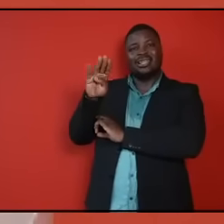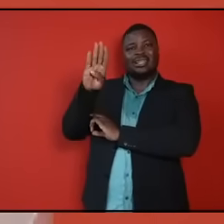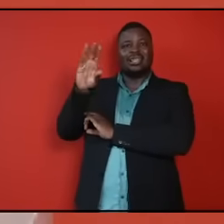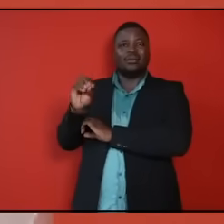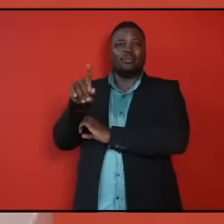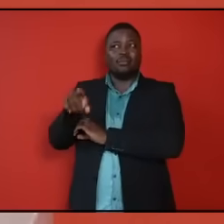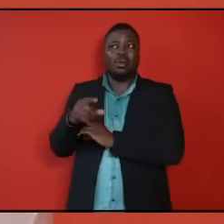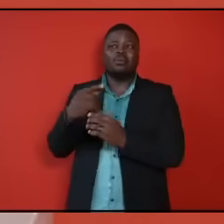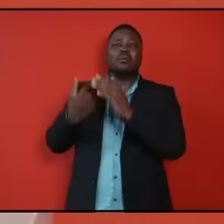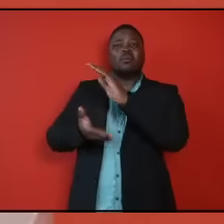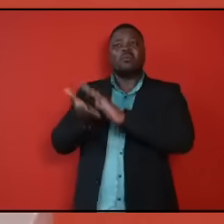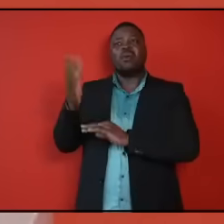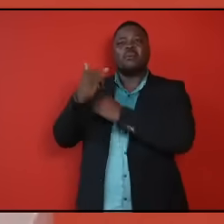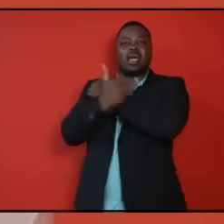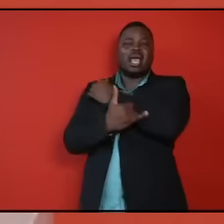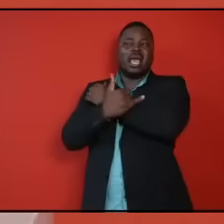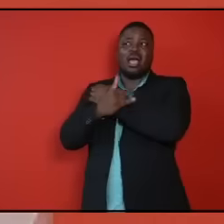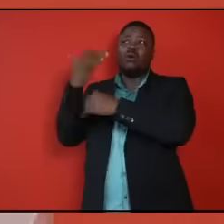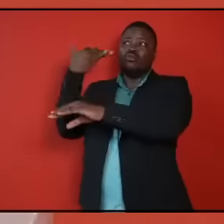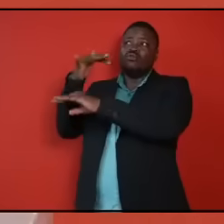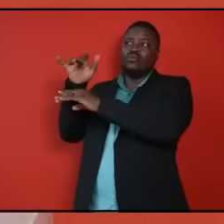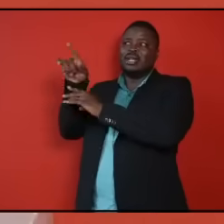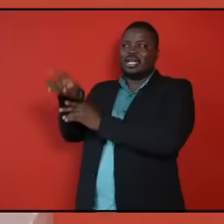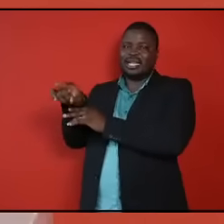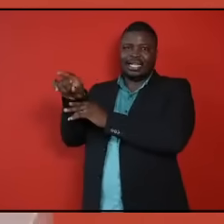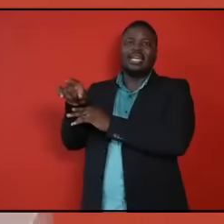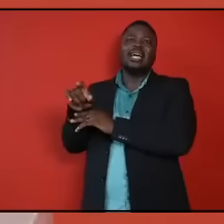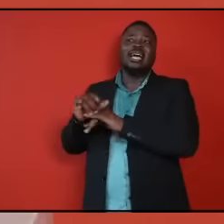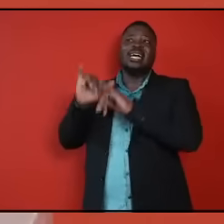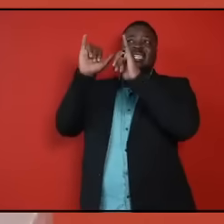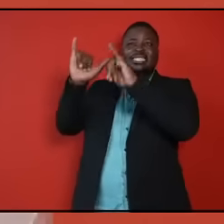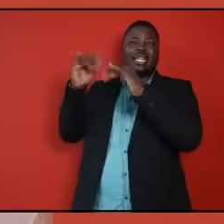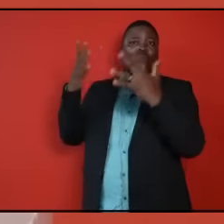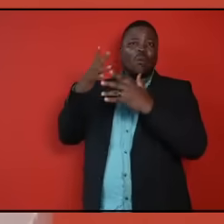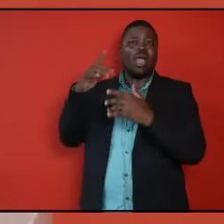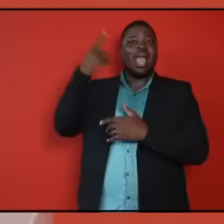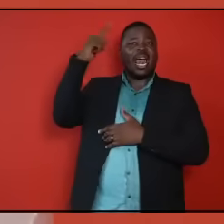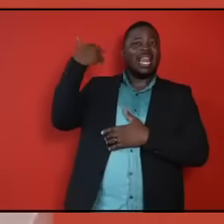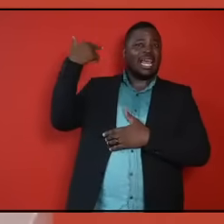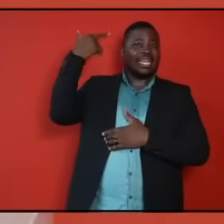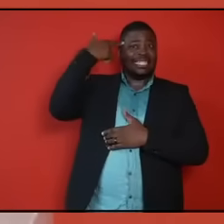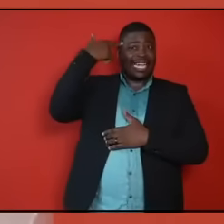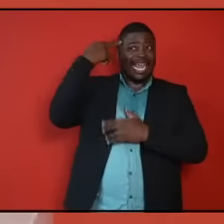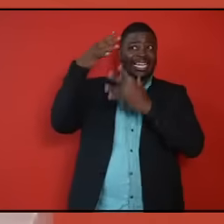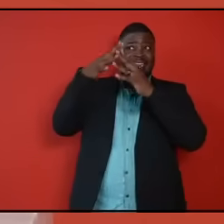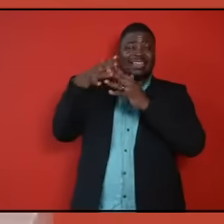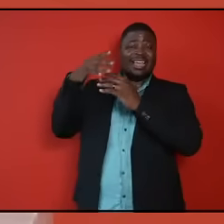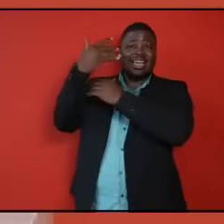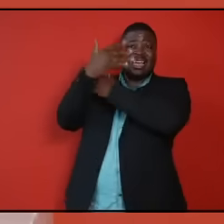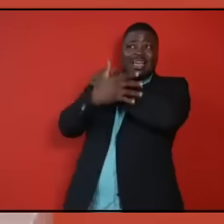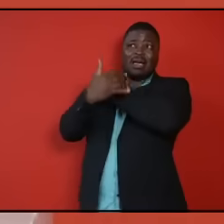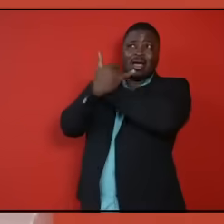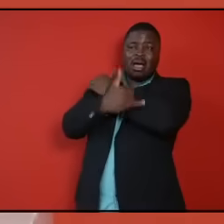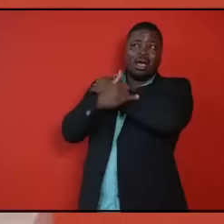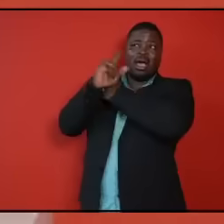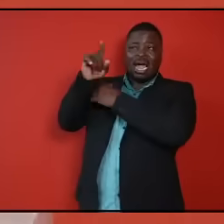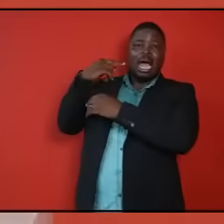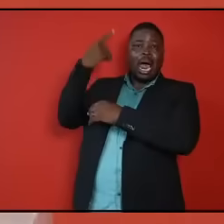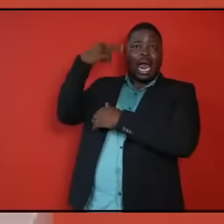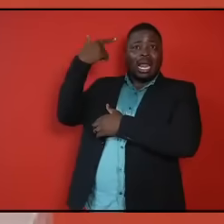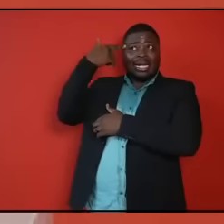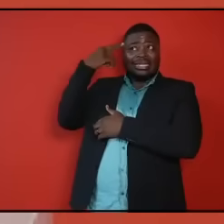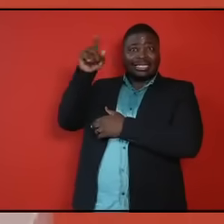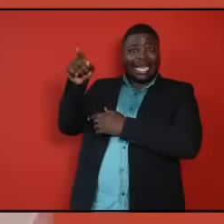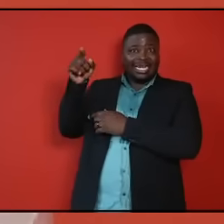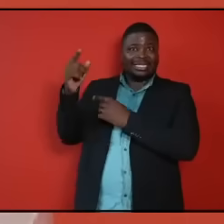to exile, went to stay in London. When he came back, one of the biggest rallies was the